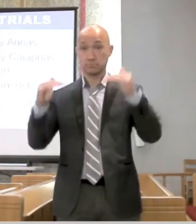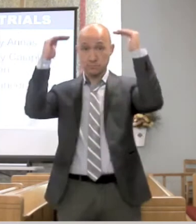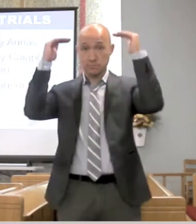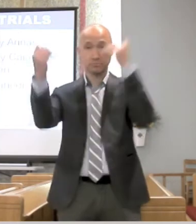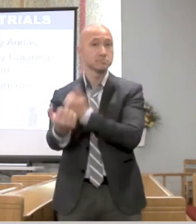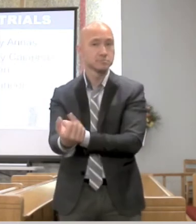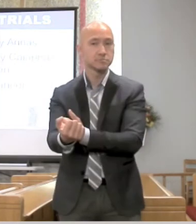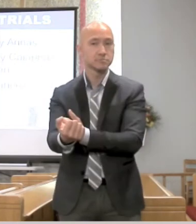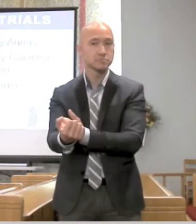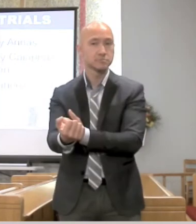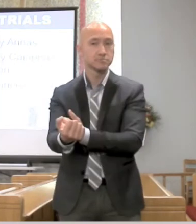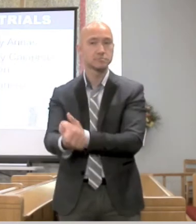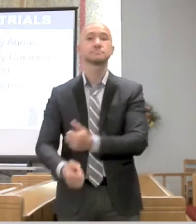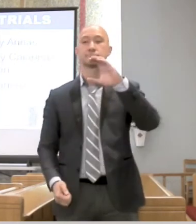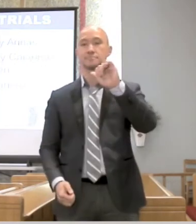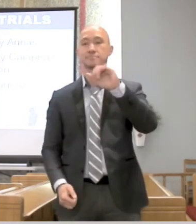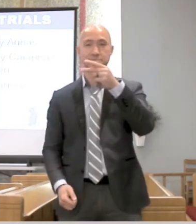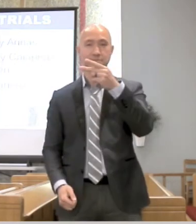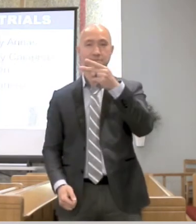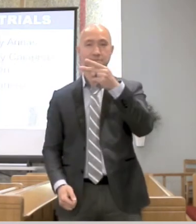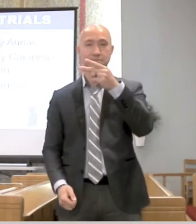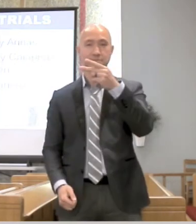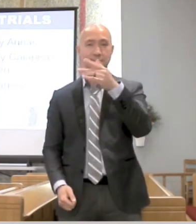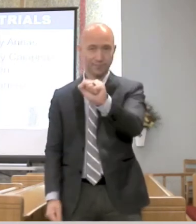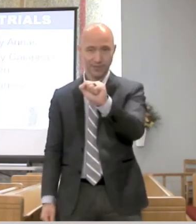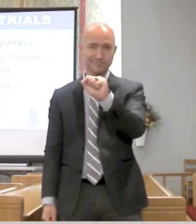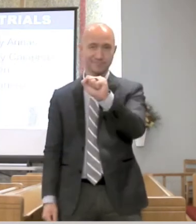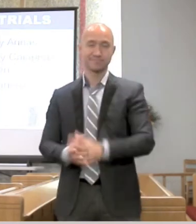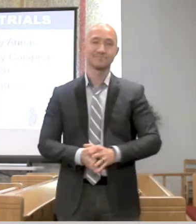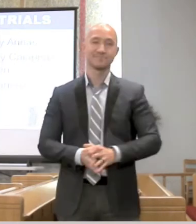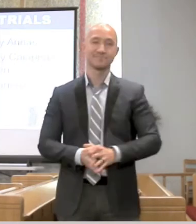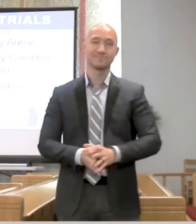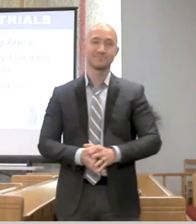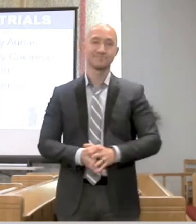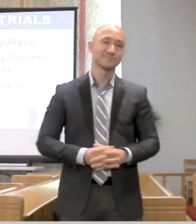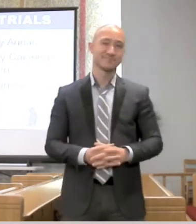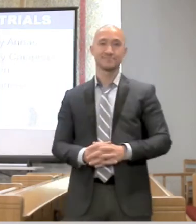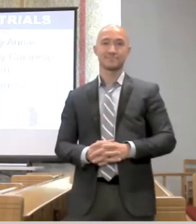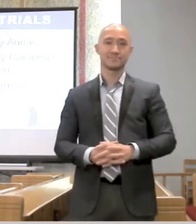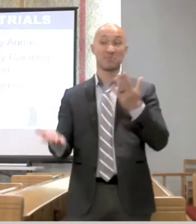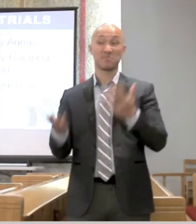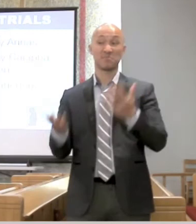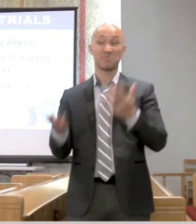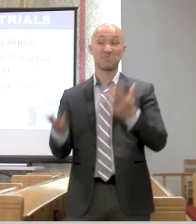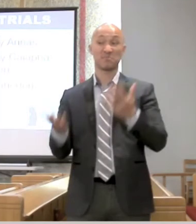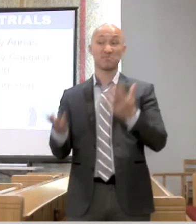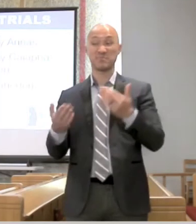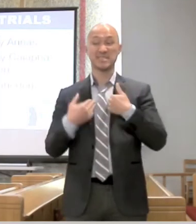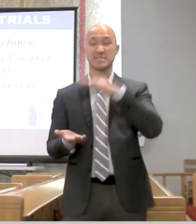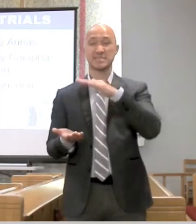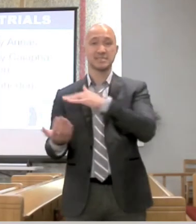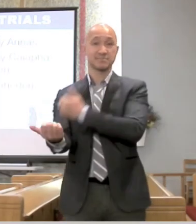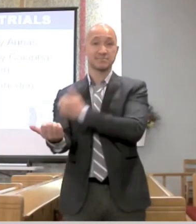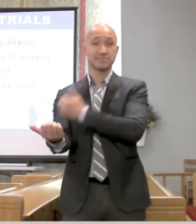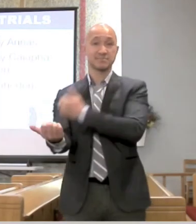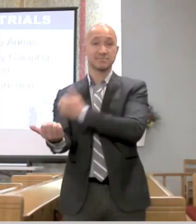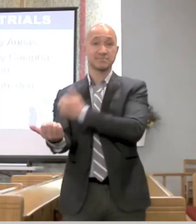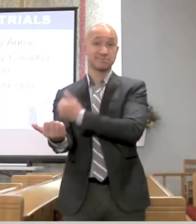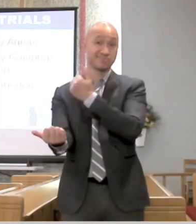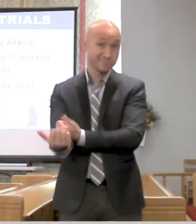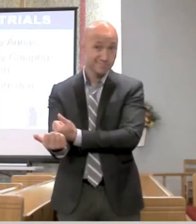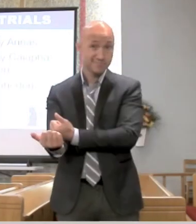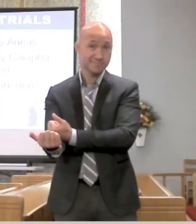So because the Romans removed him, they kind of like had to elect another one, probably a puppet of the Roman